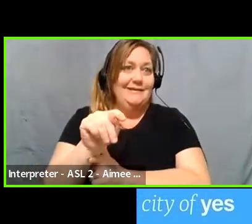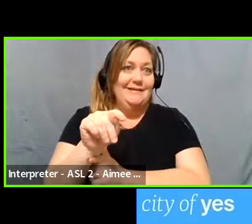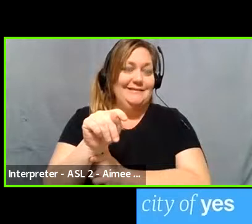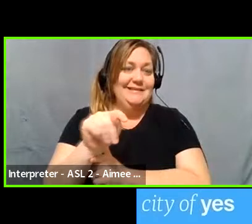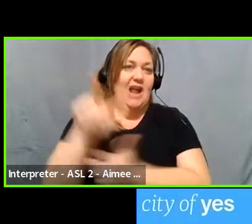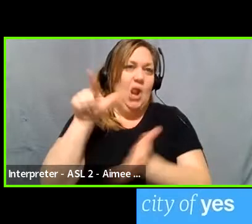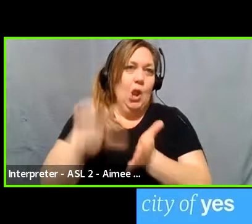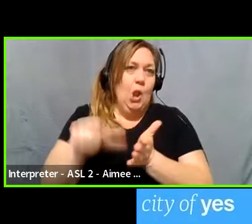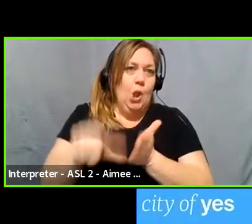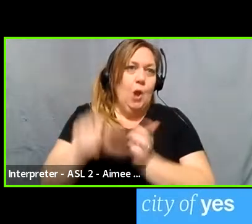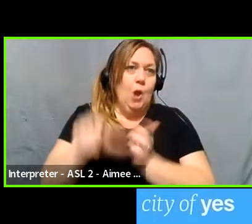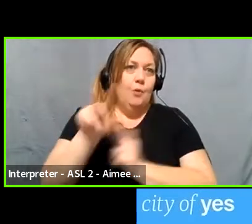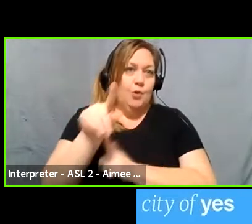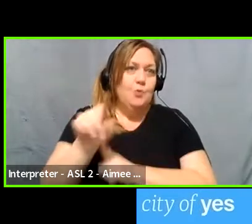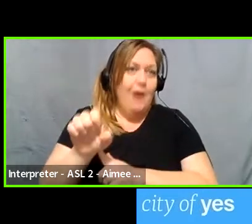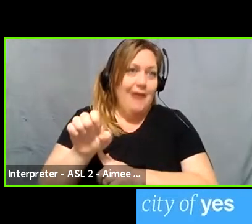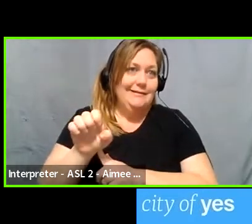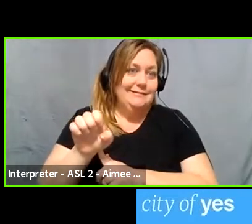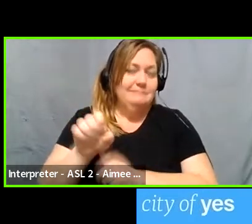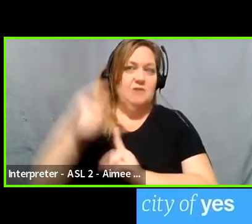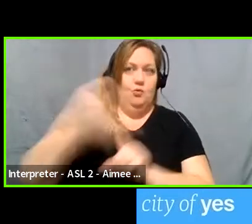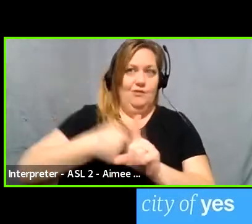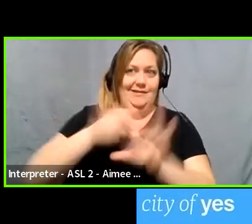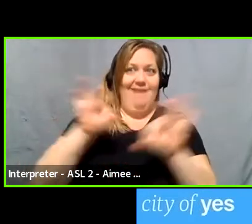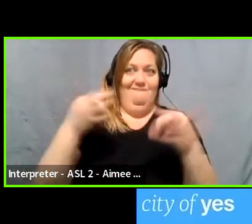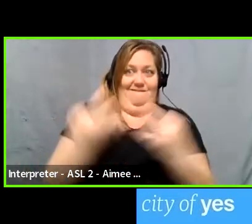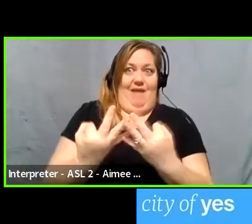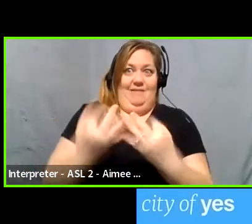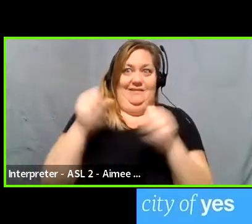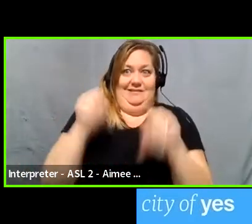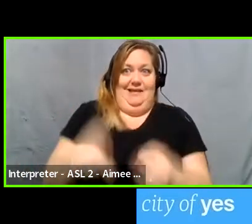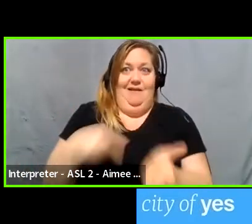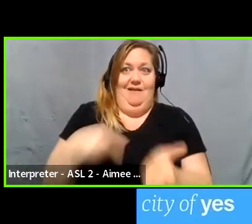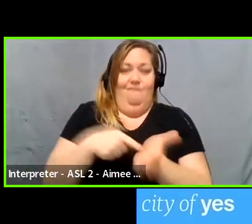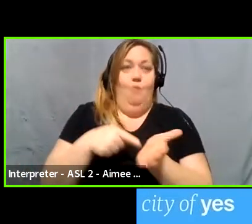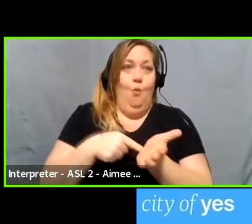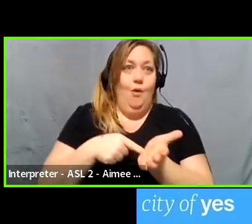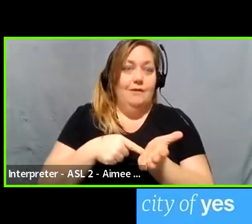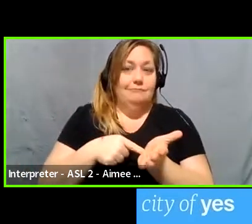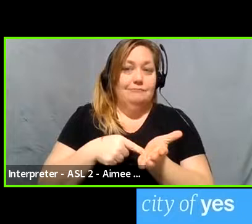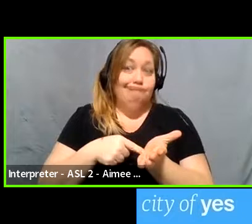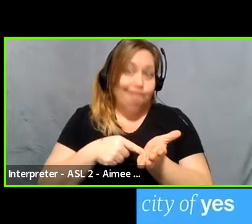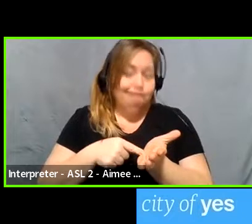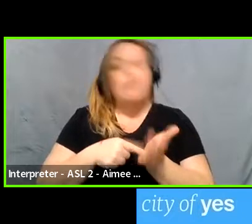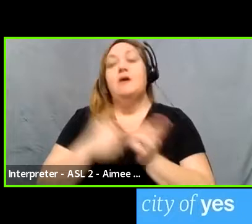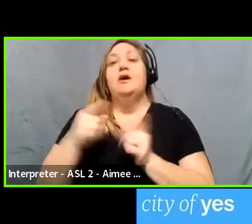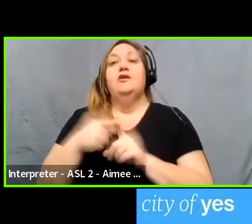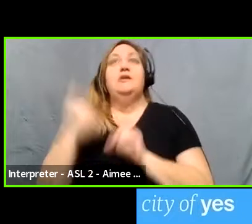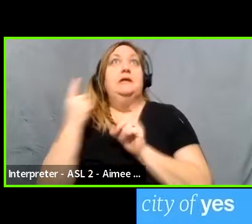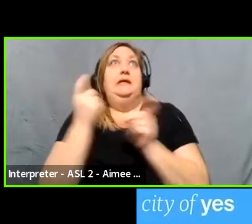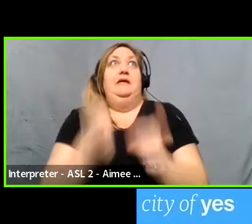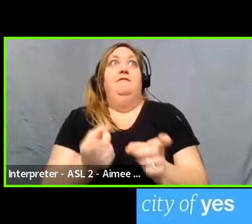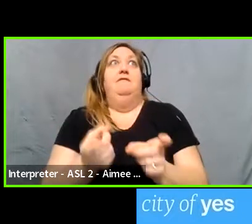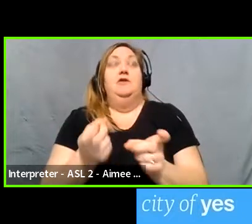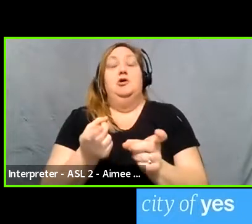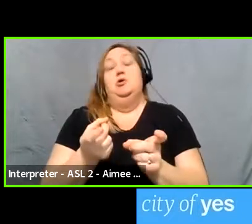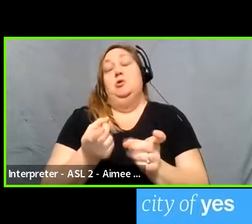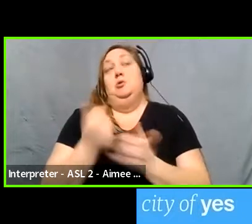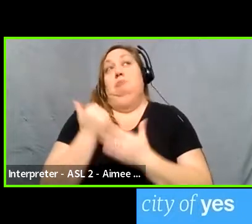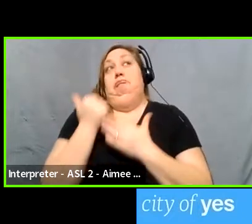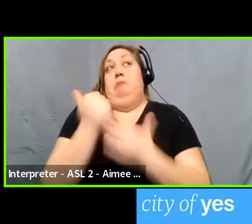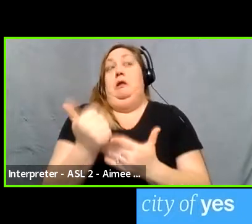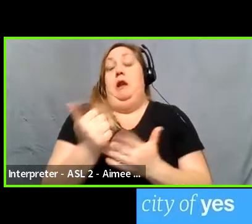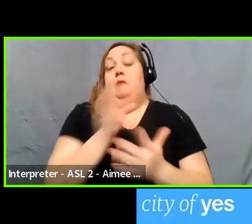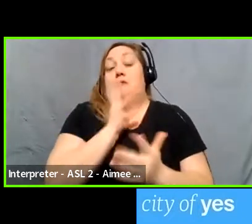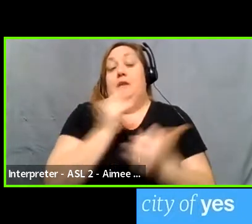it, it, it, rents that, that families can, that real New York families can afford to give you, uh, just a hint was talking to HPD